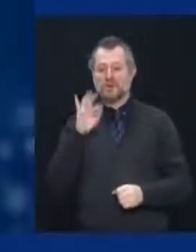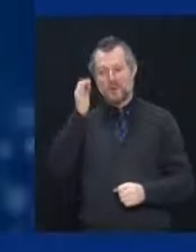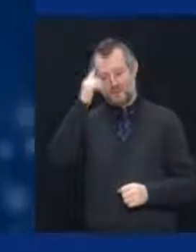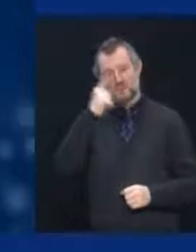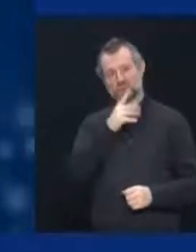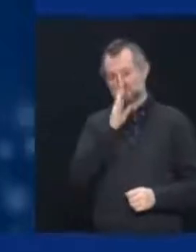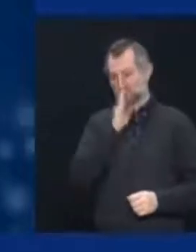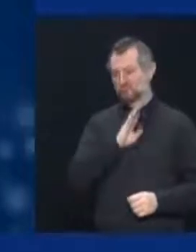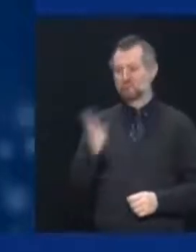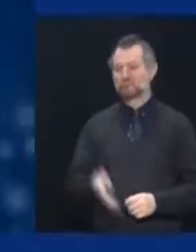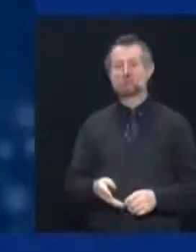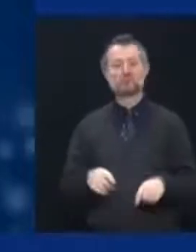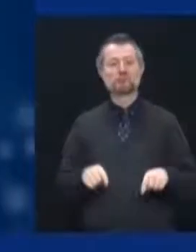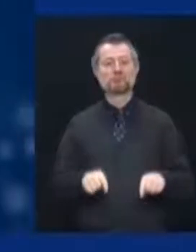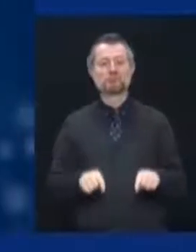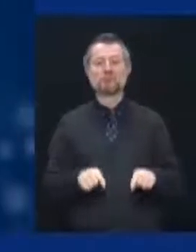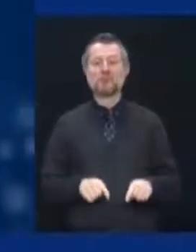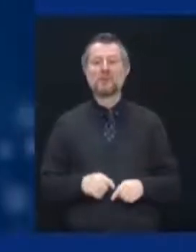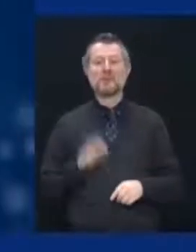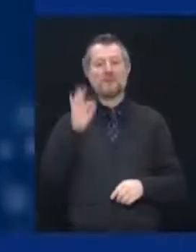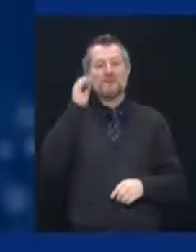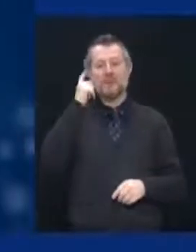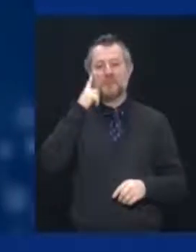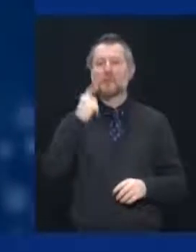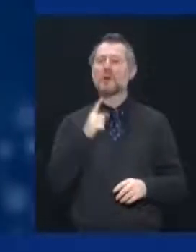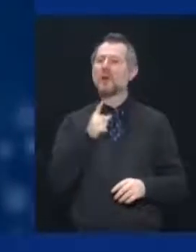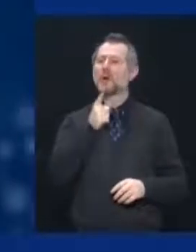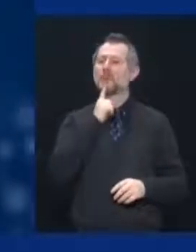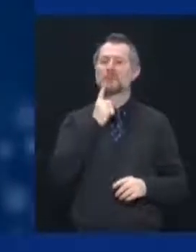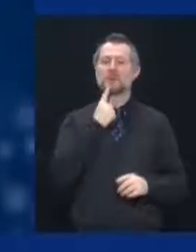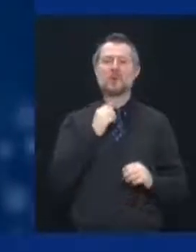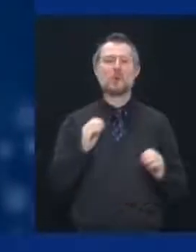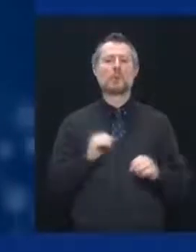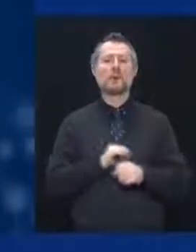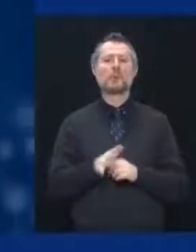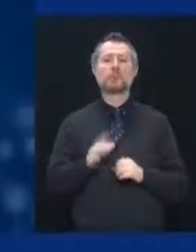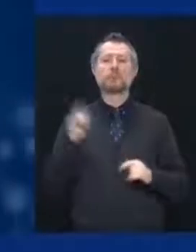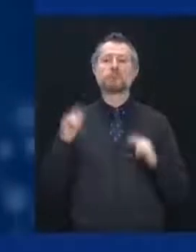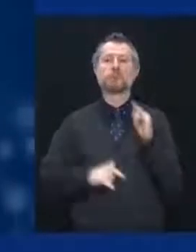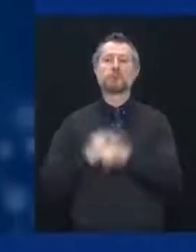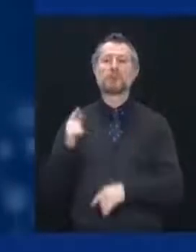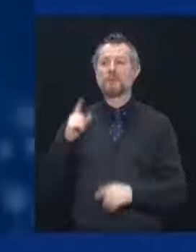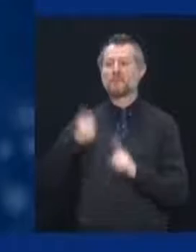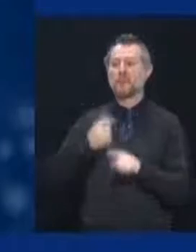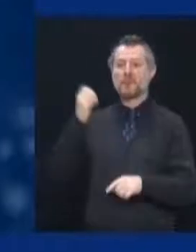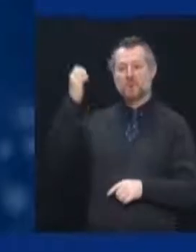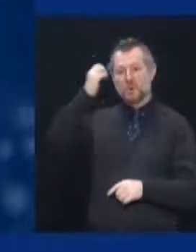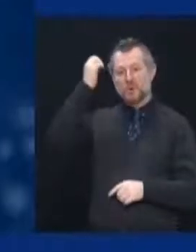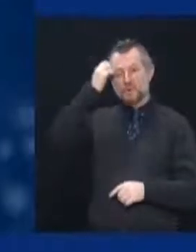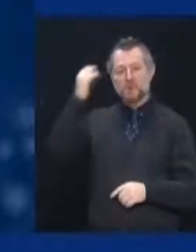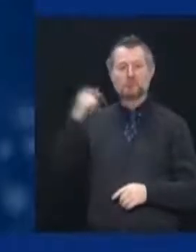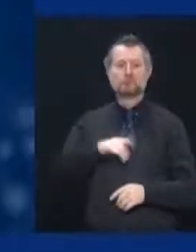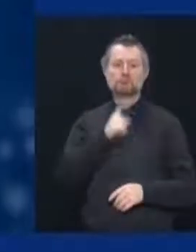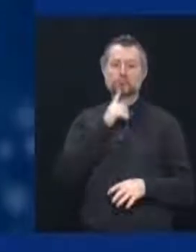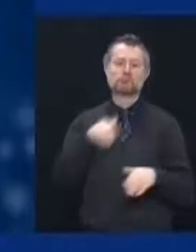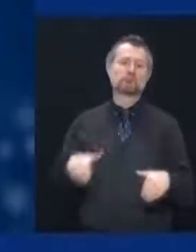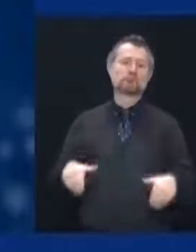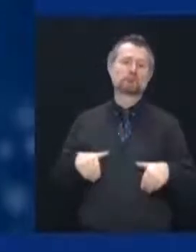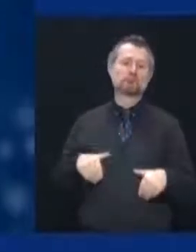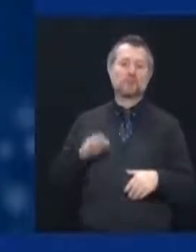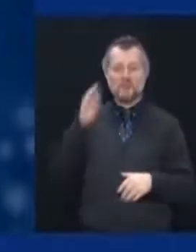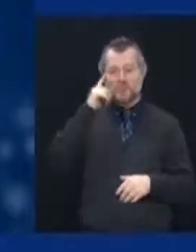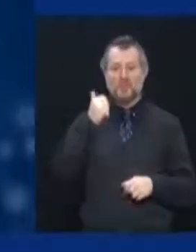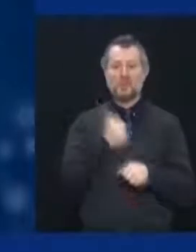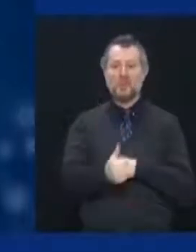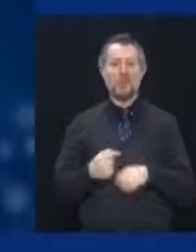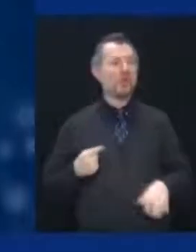Federal government never told us COVID was coming here from Europe. came from months. Federal government told us it was still in